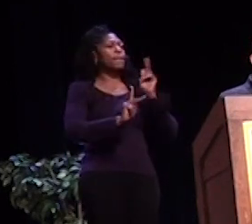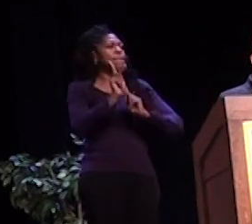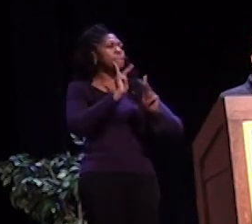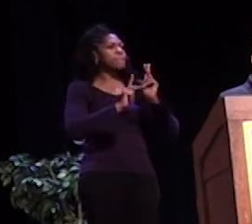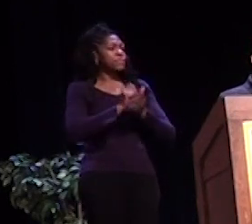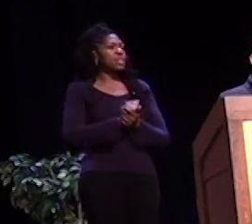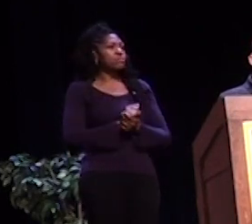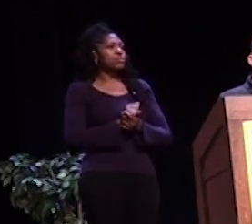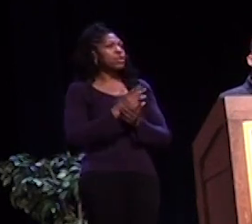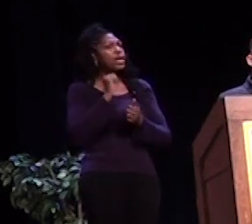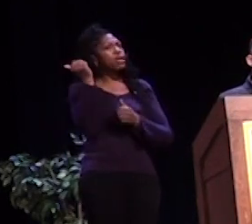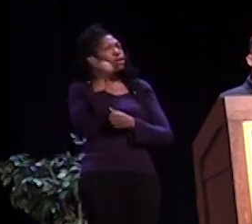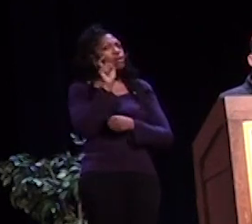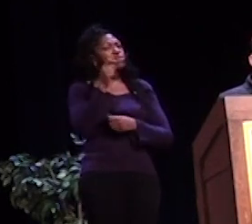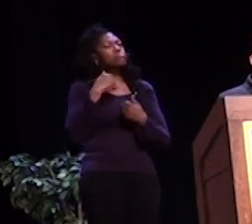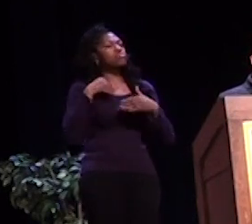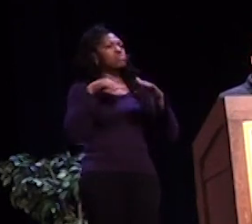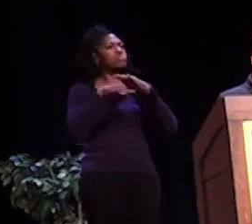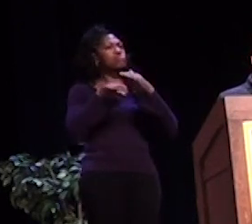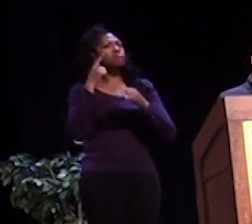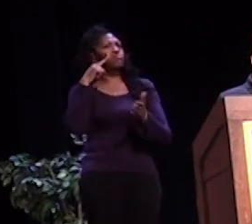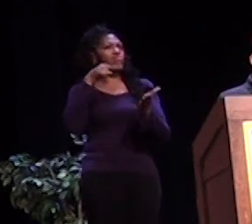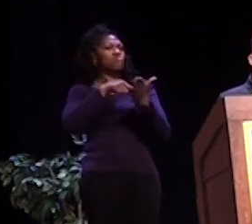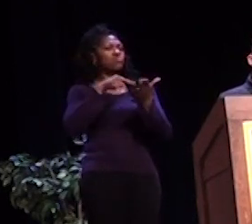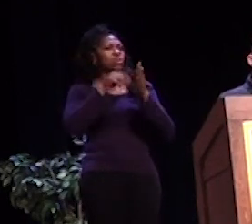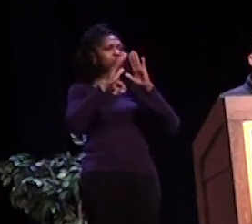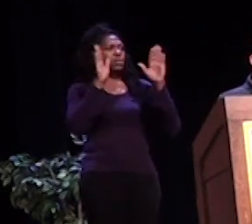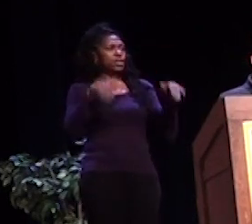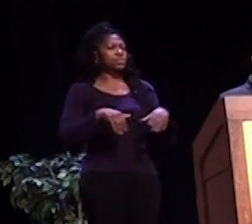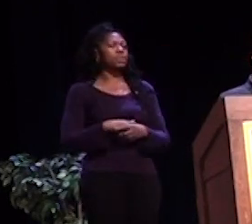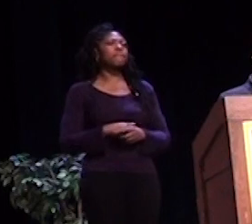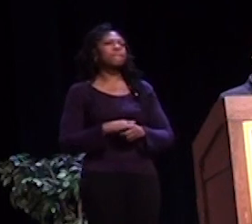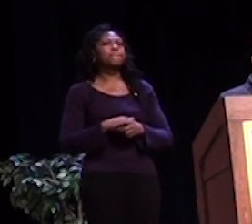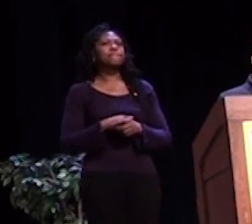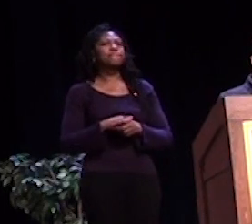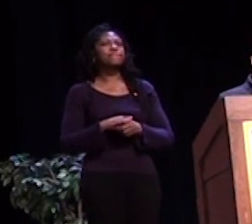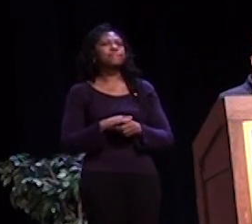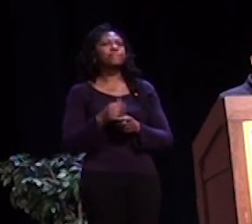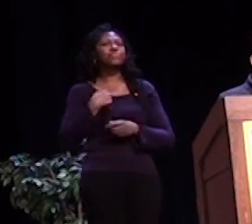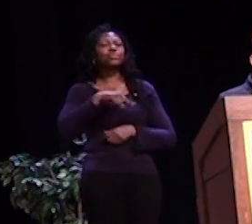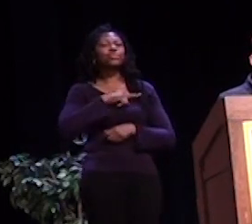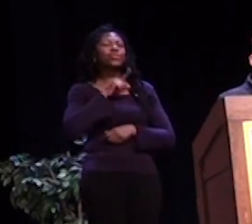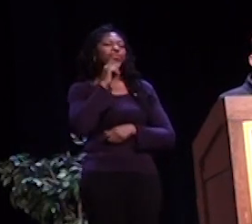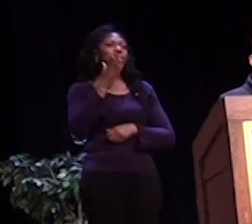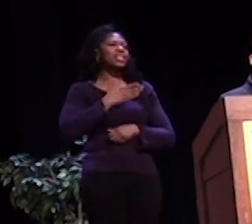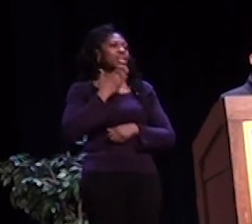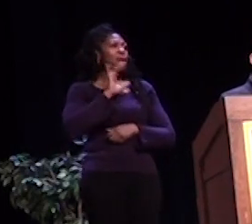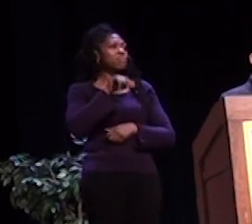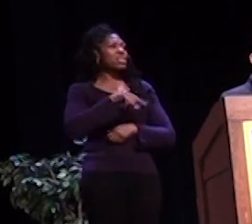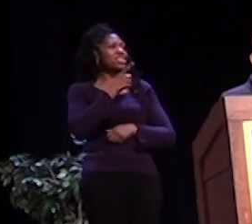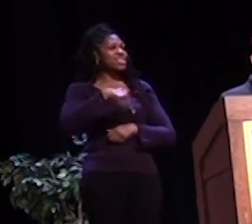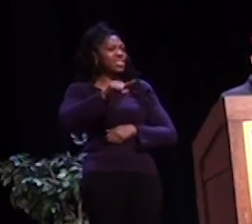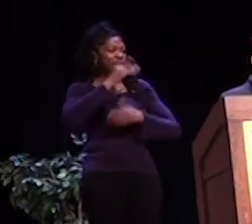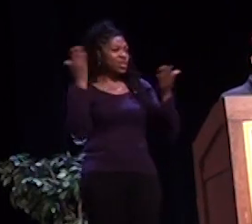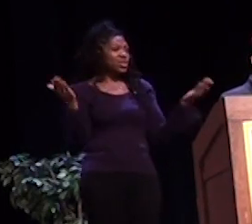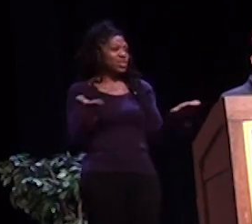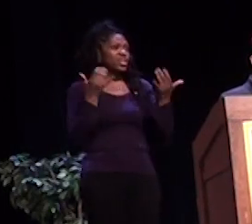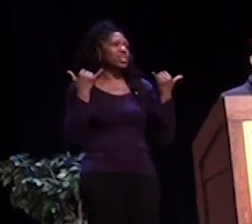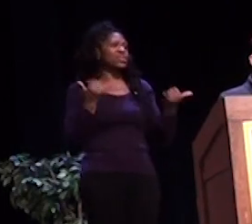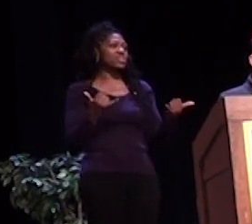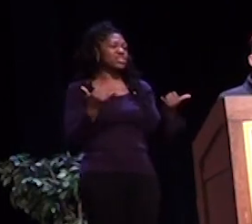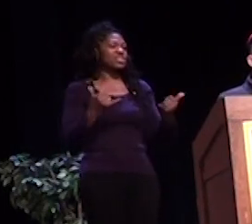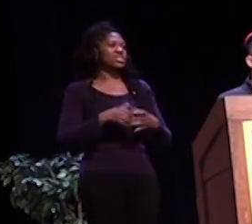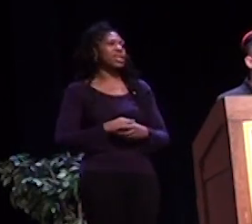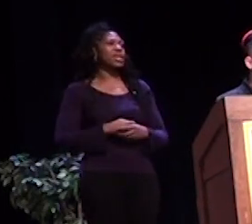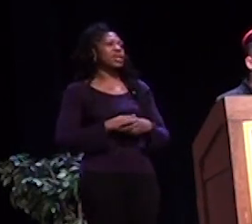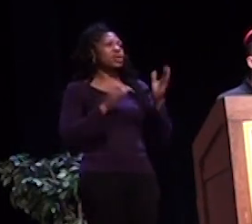commitment to ensure access to affordable housing for all. Again, we're so grateful to have each of you here for an important event like this at our beautiful Summit.